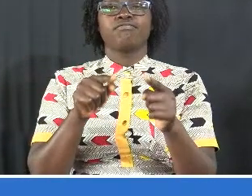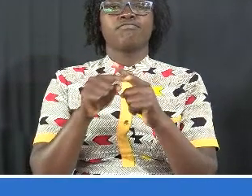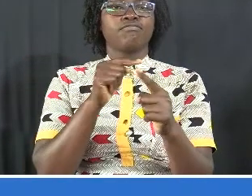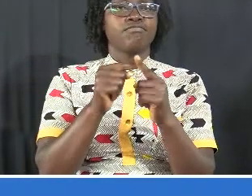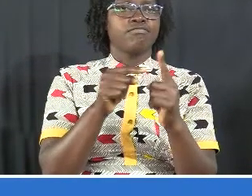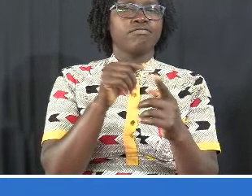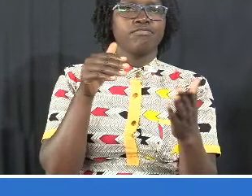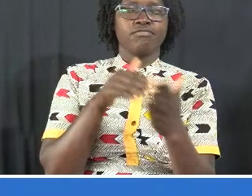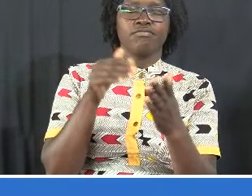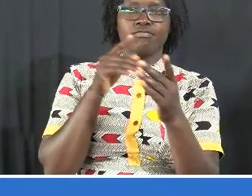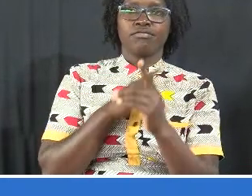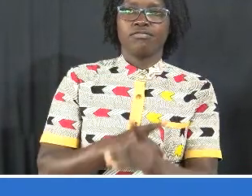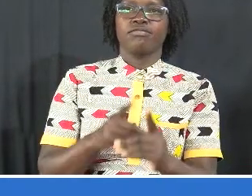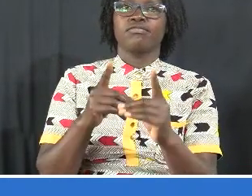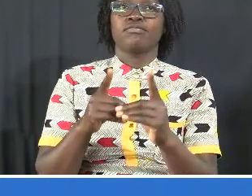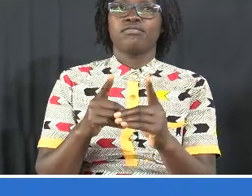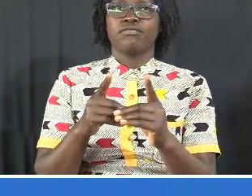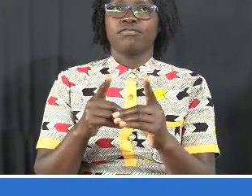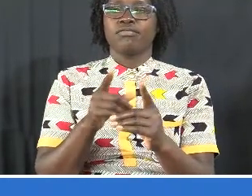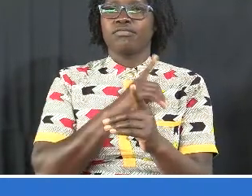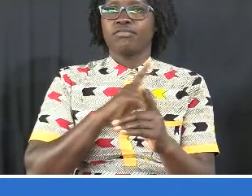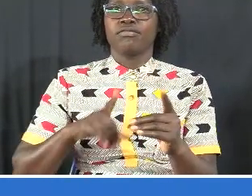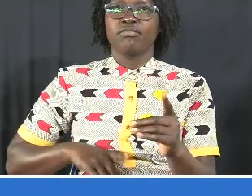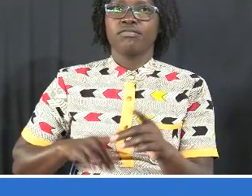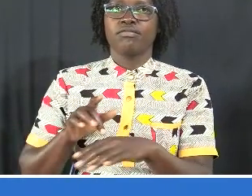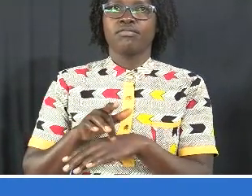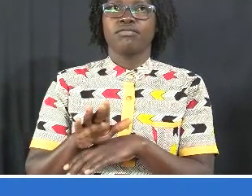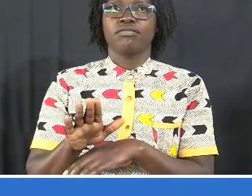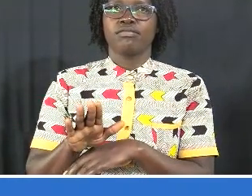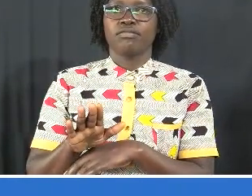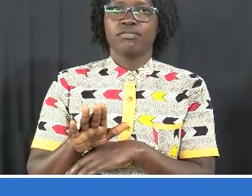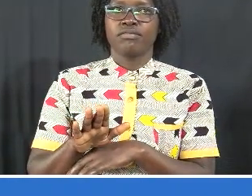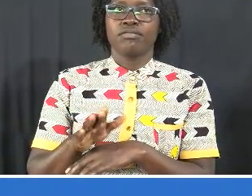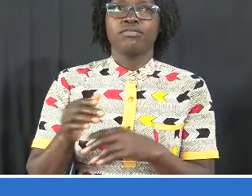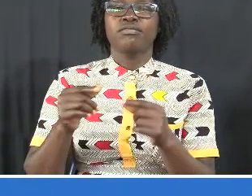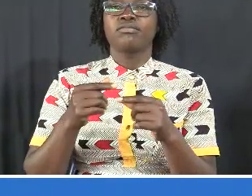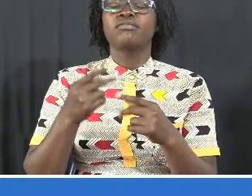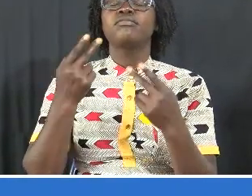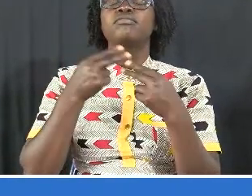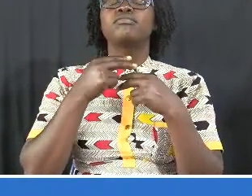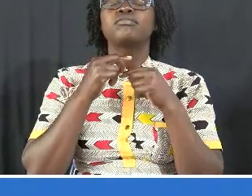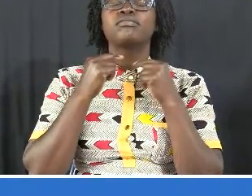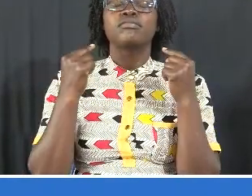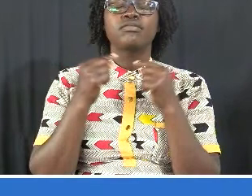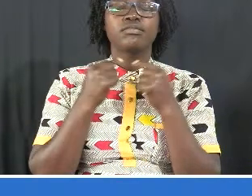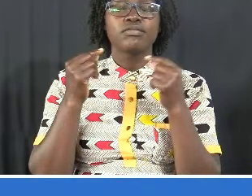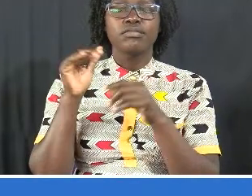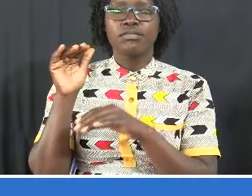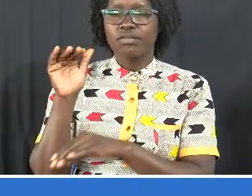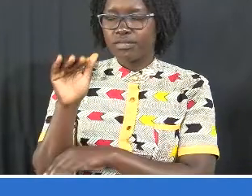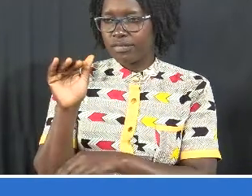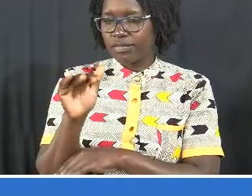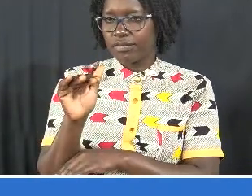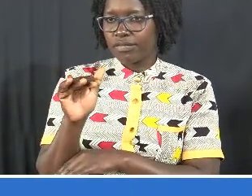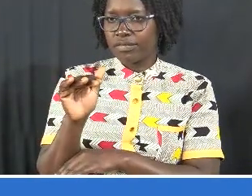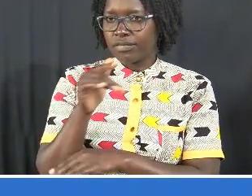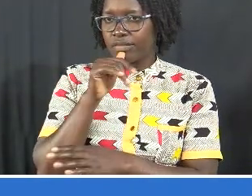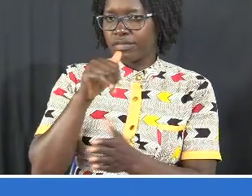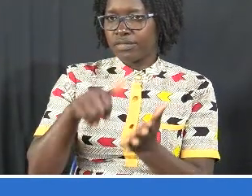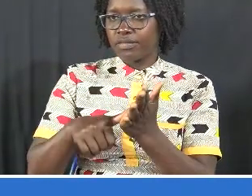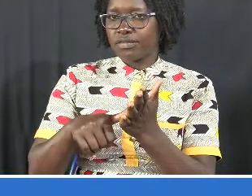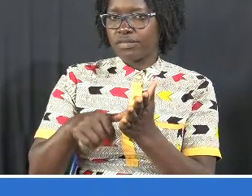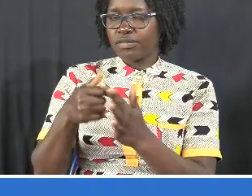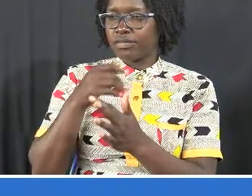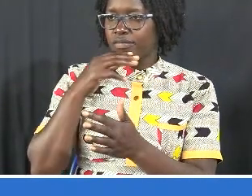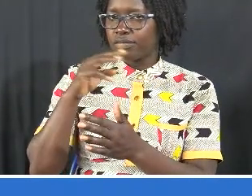the disciples of the Lord, went to the high priest and asked letters from